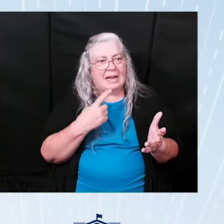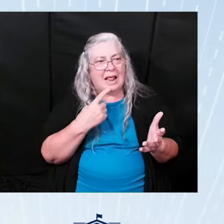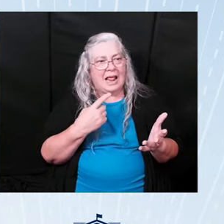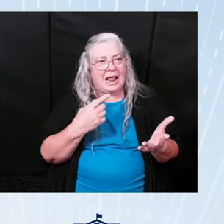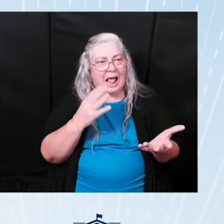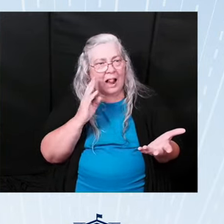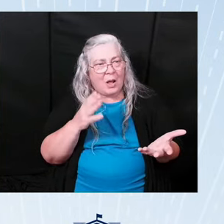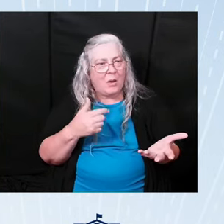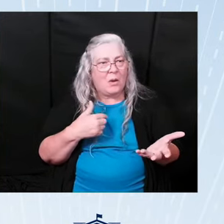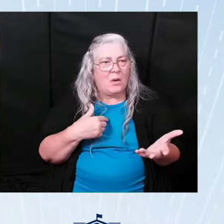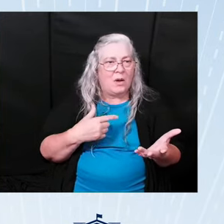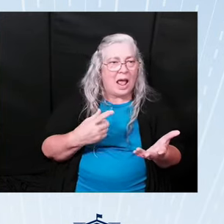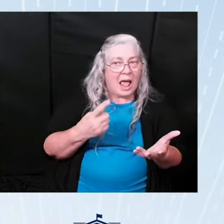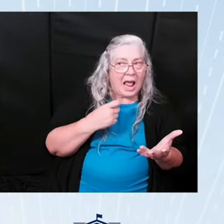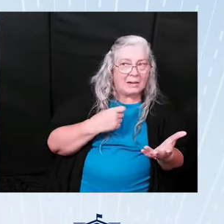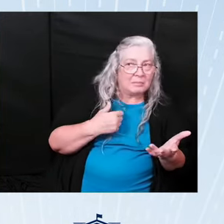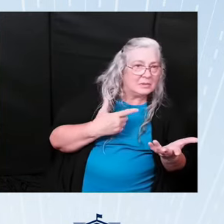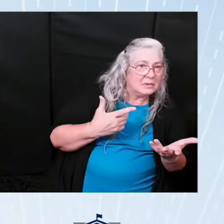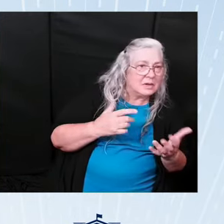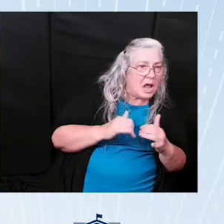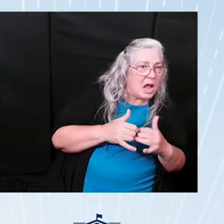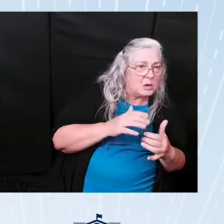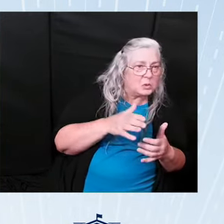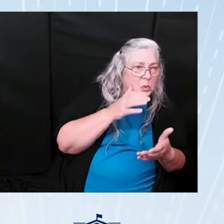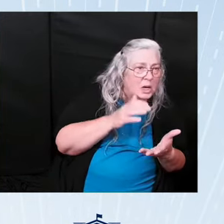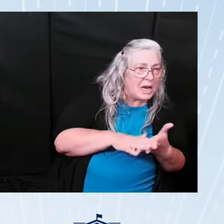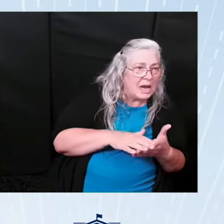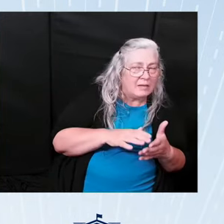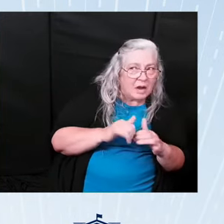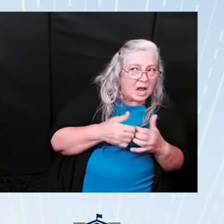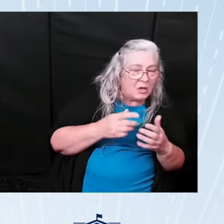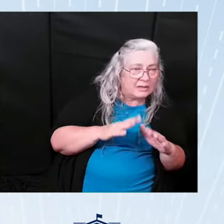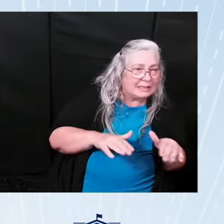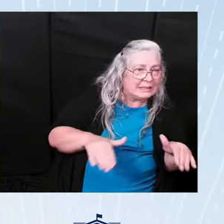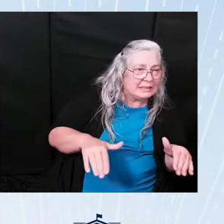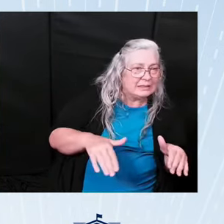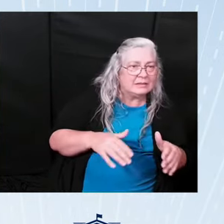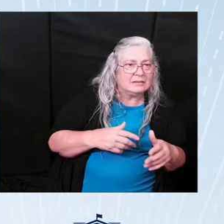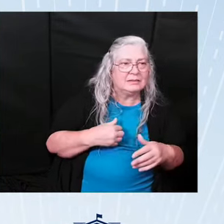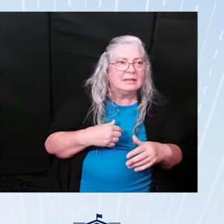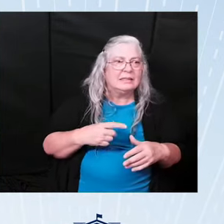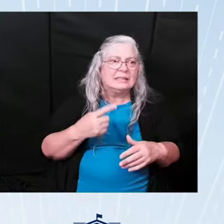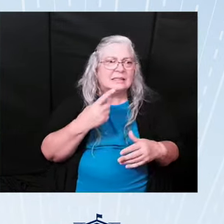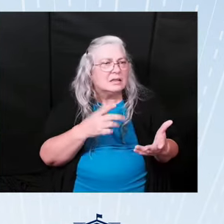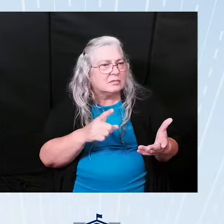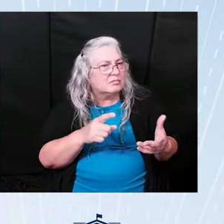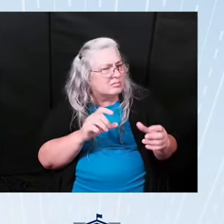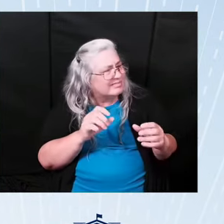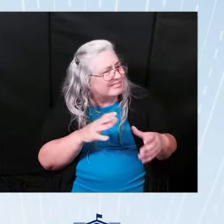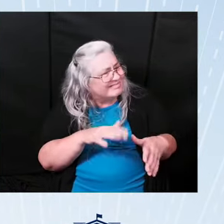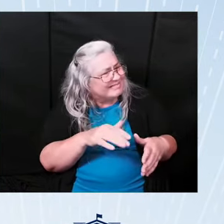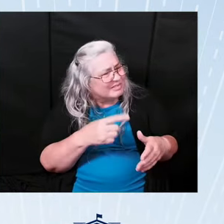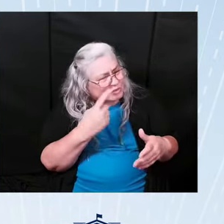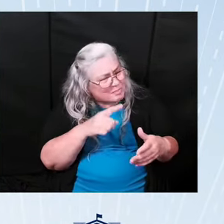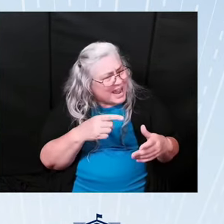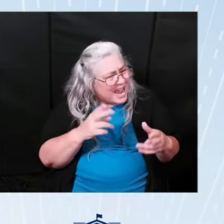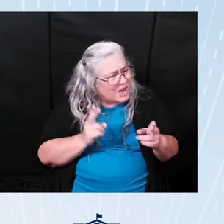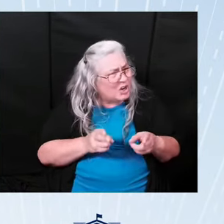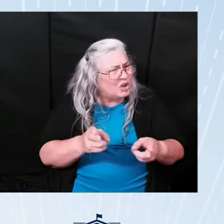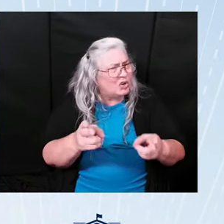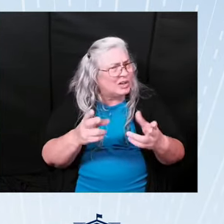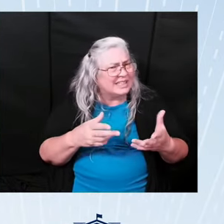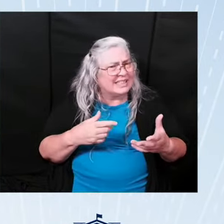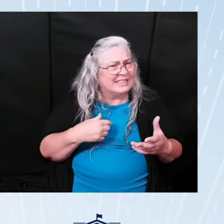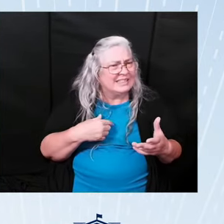To which, of course, I say, yes, sir. We will get on it. But what his vision is that we have a one team,